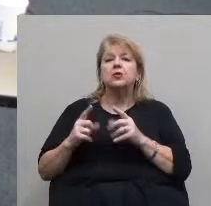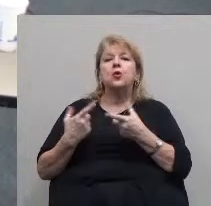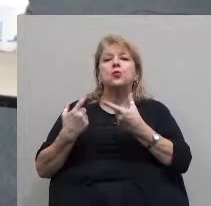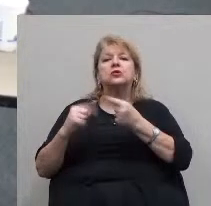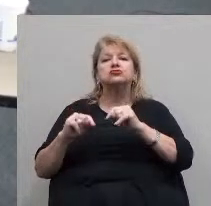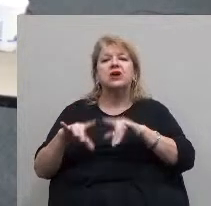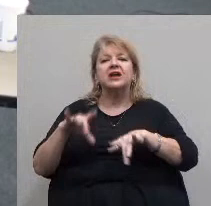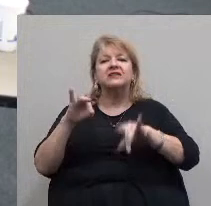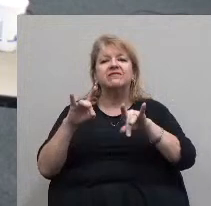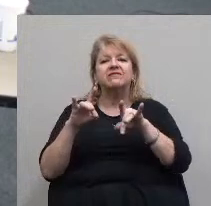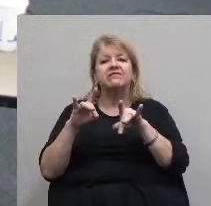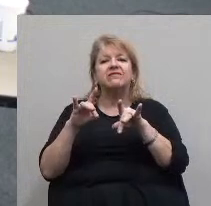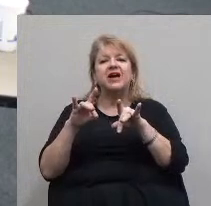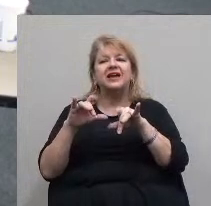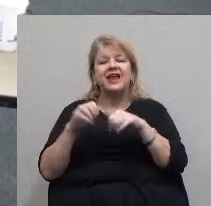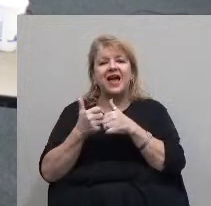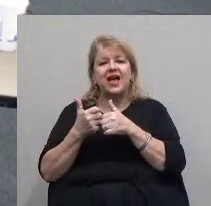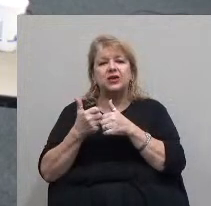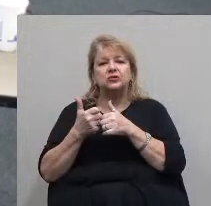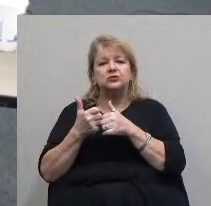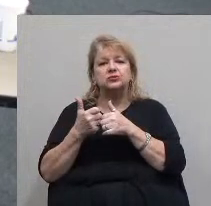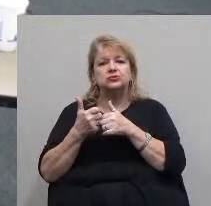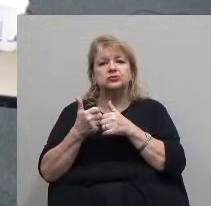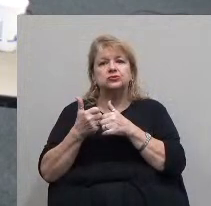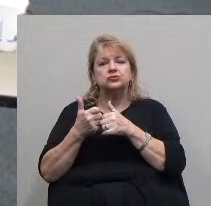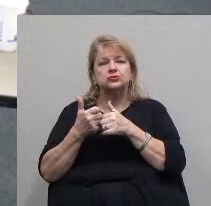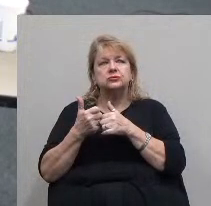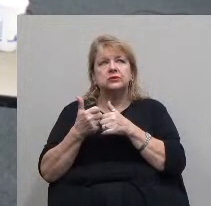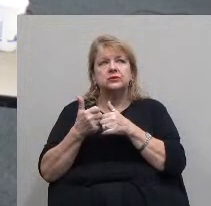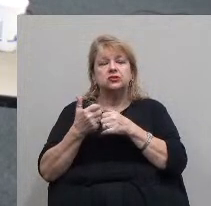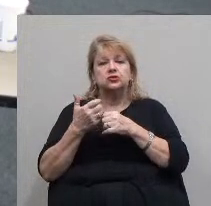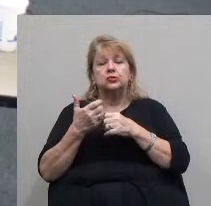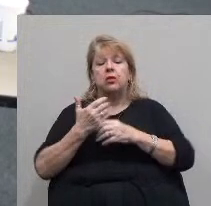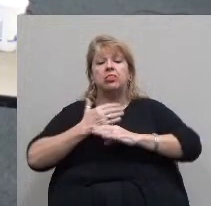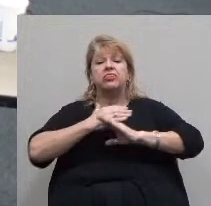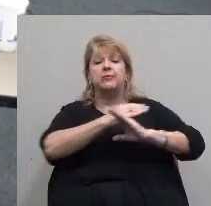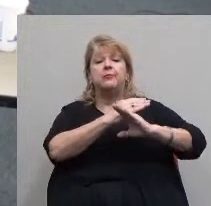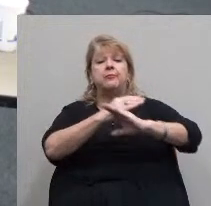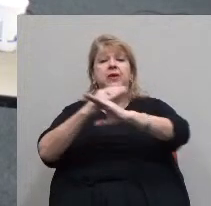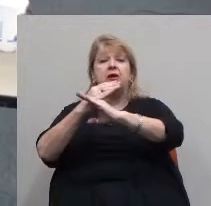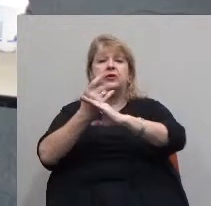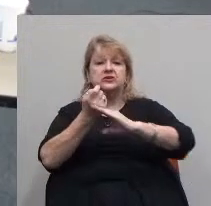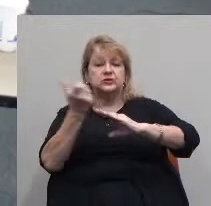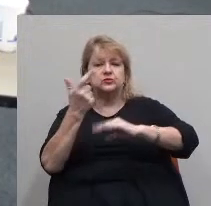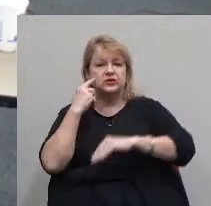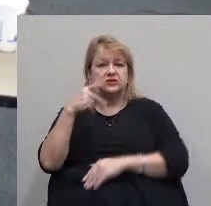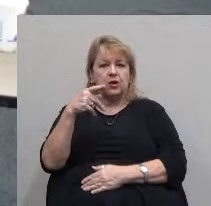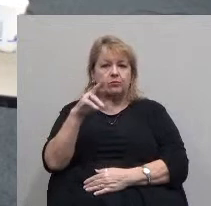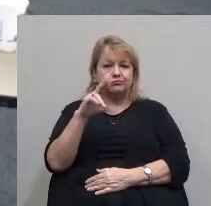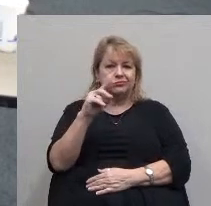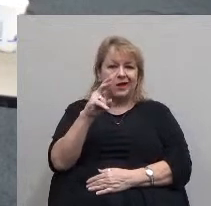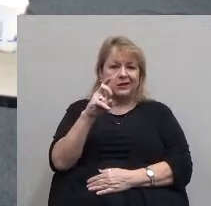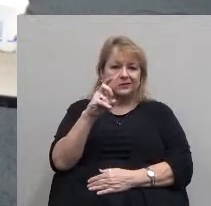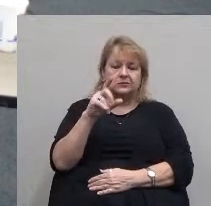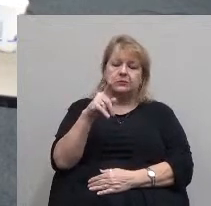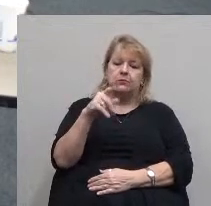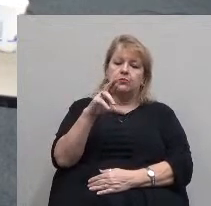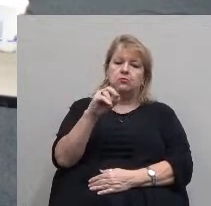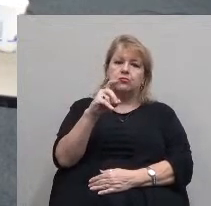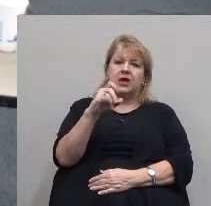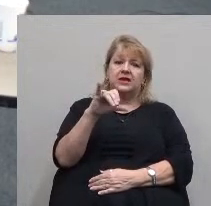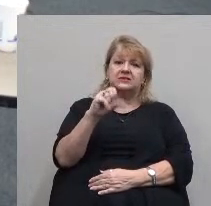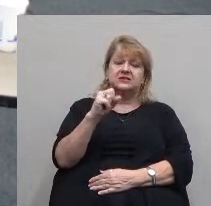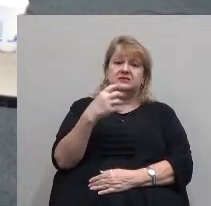to find a way to reduce barriers to the profession. So we removed the praxis core because we saw that was a barrier. That was something that the